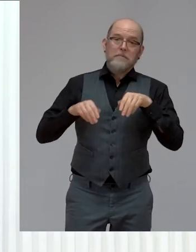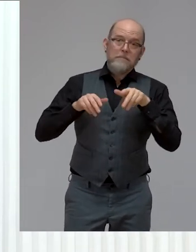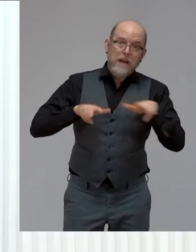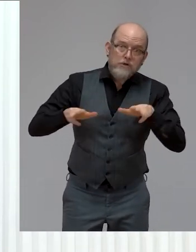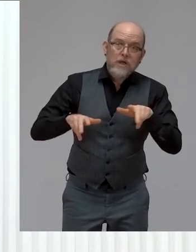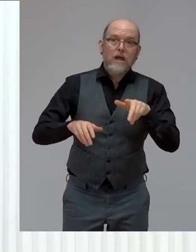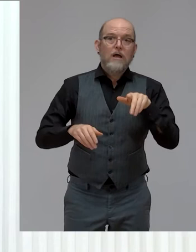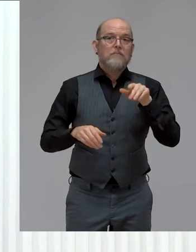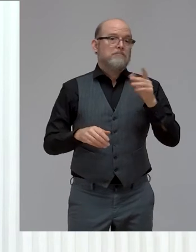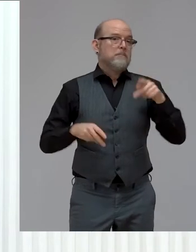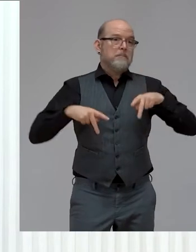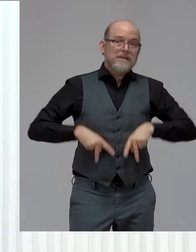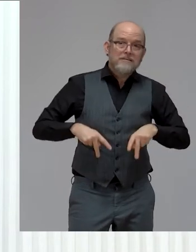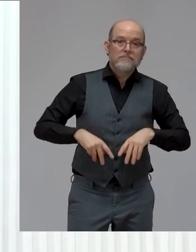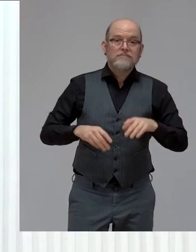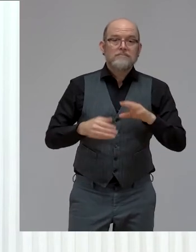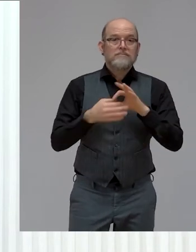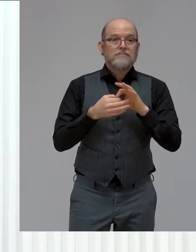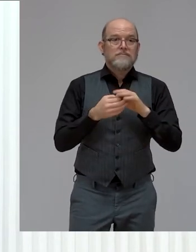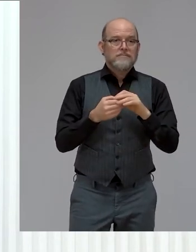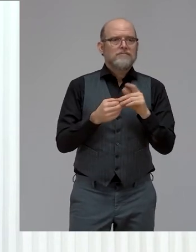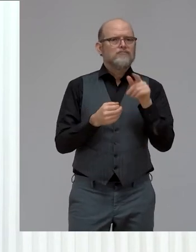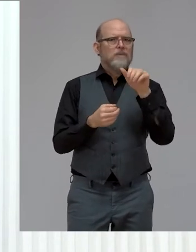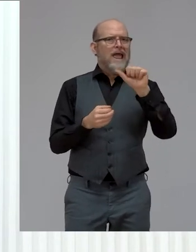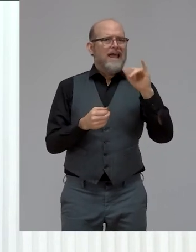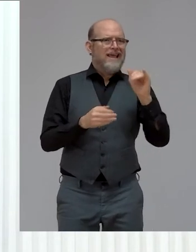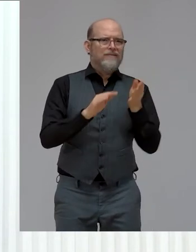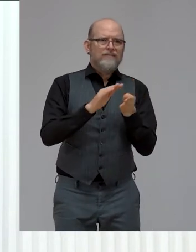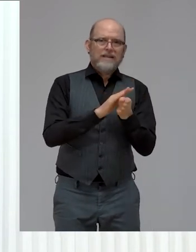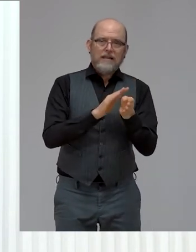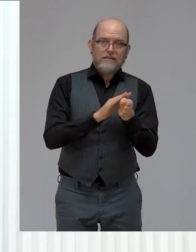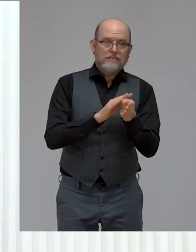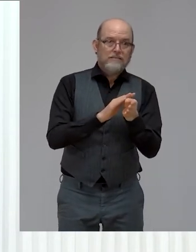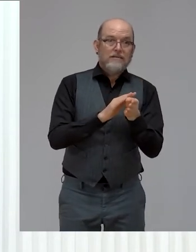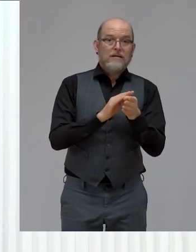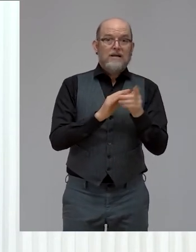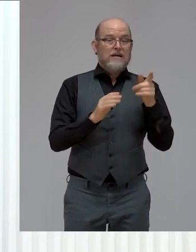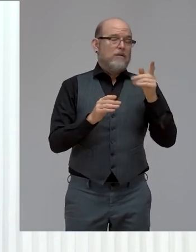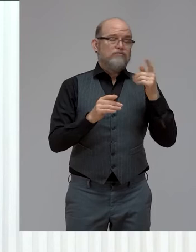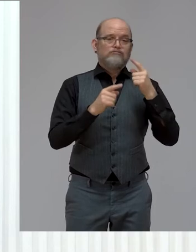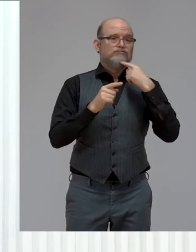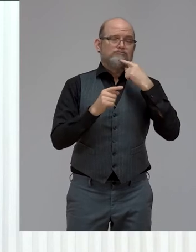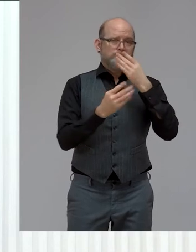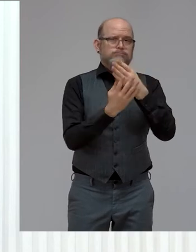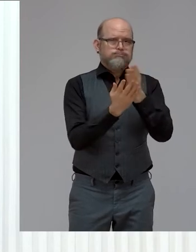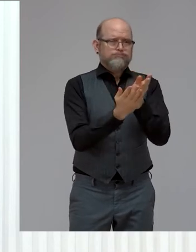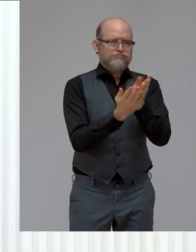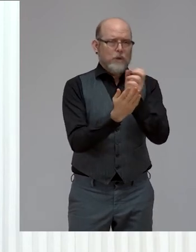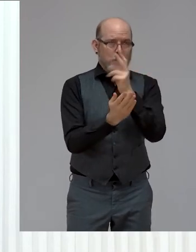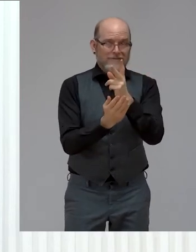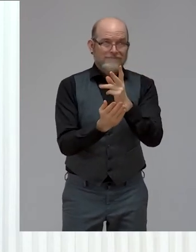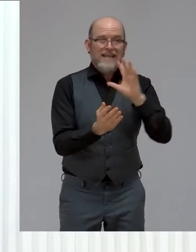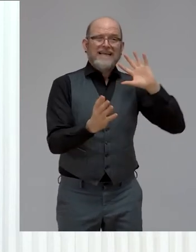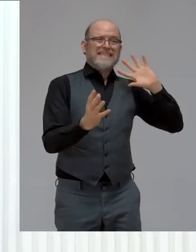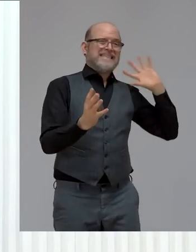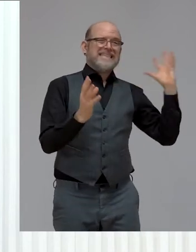also leading figures of civil society. In total, some 500 experts from